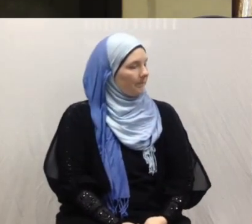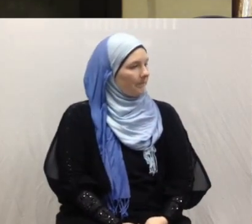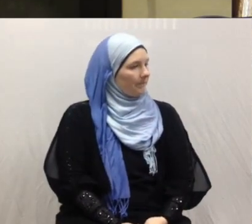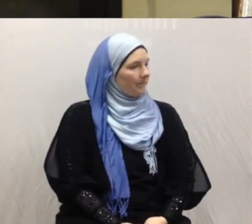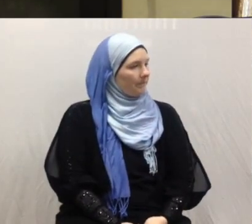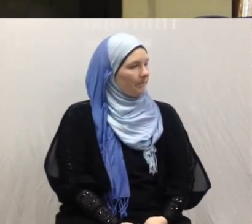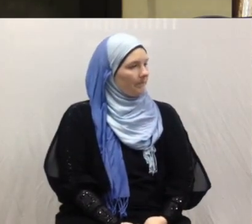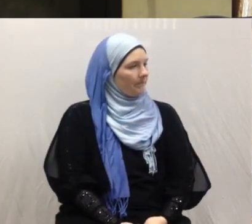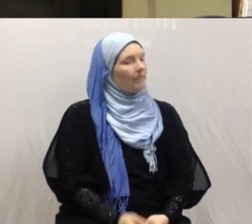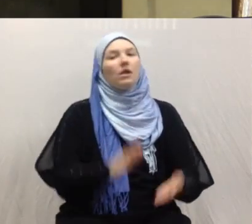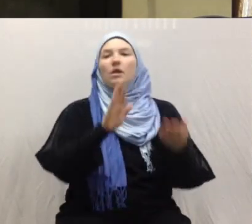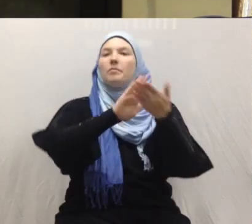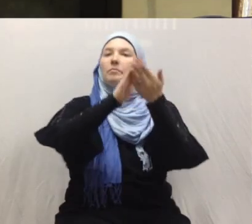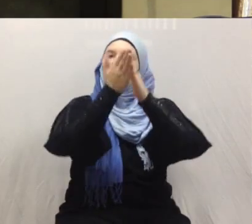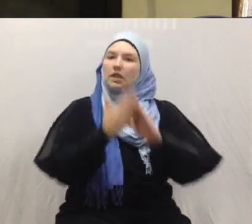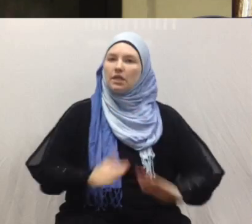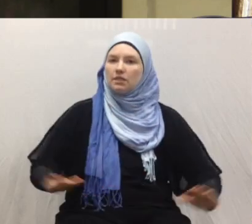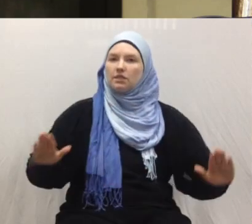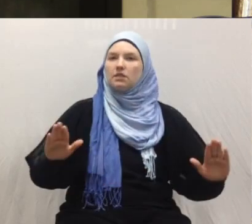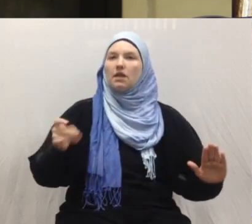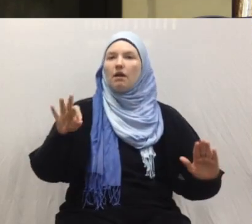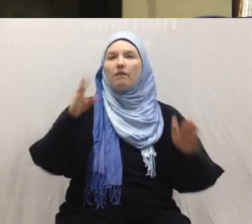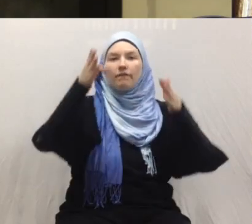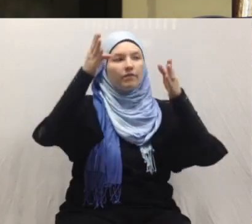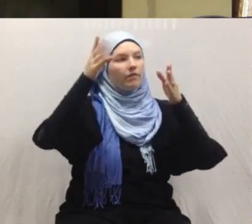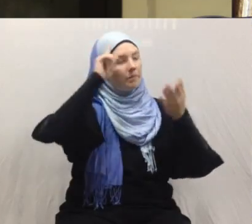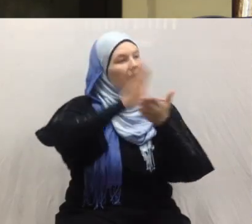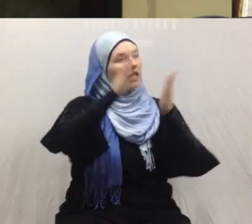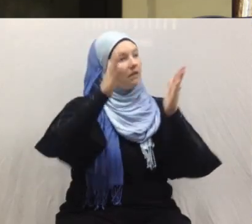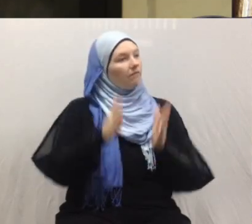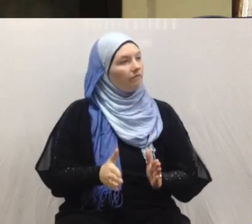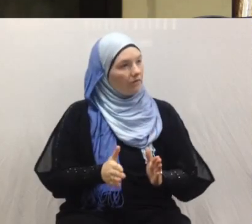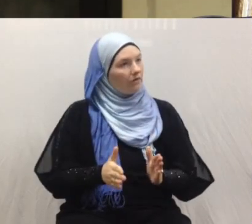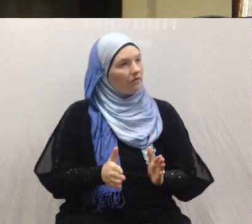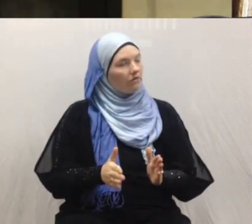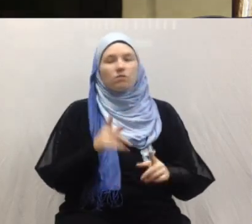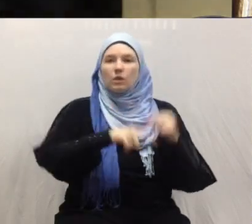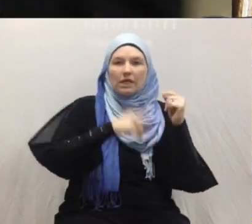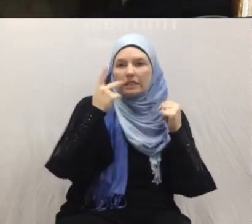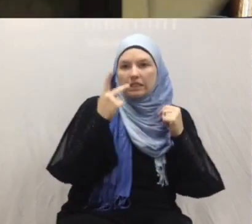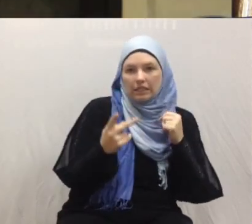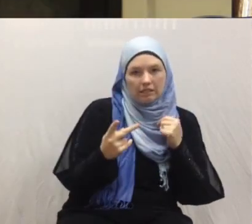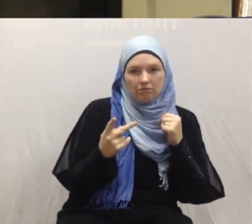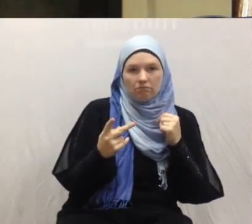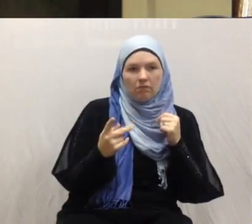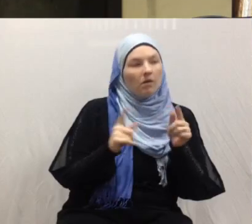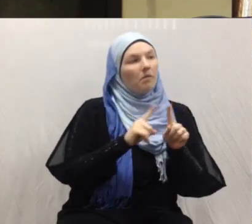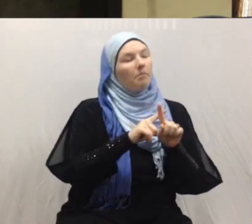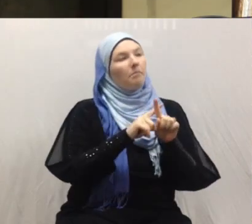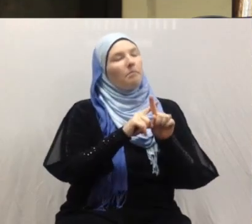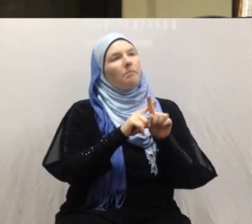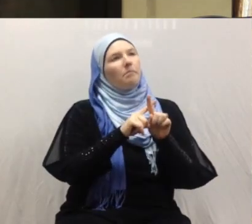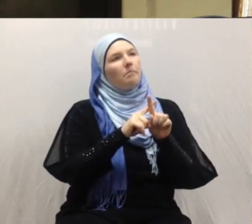The peace of the believers is indivisible. No separate peace shall be made when believers